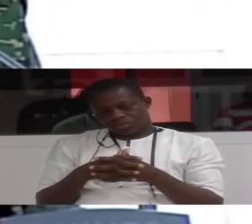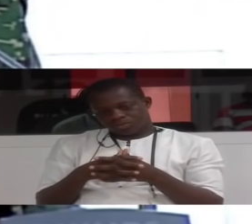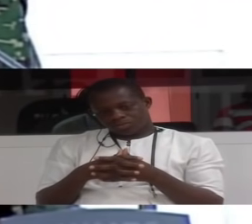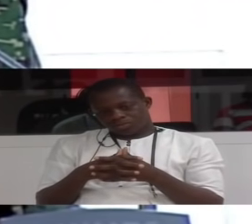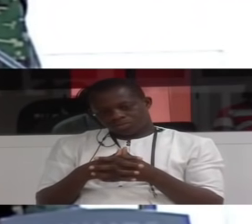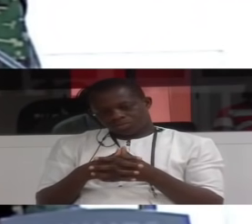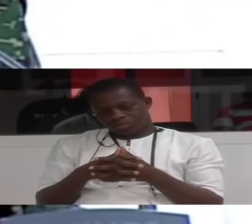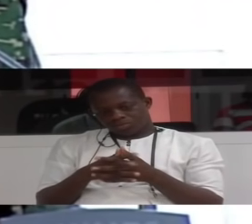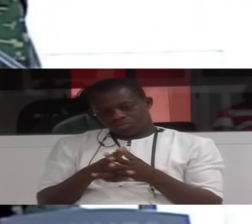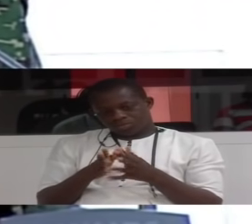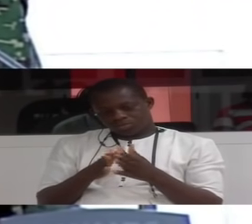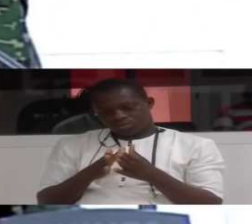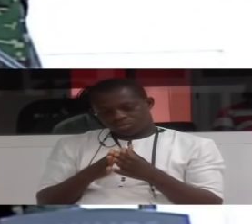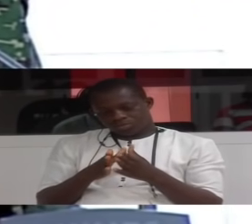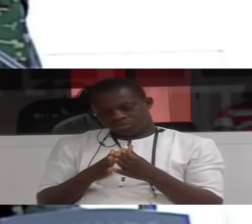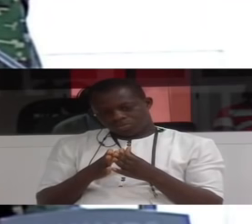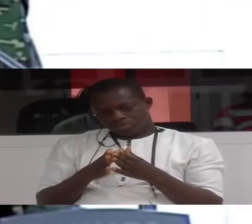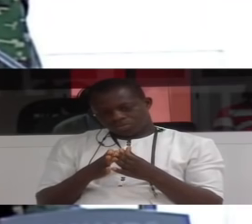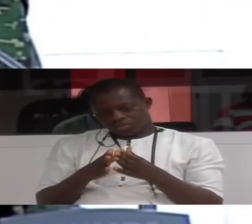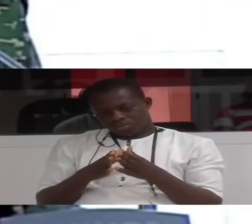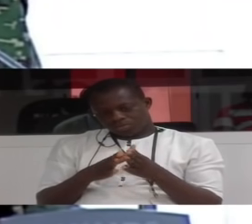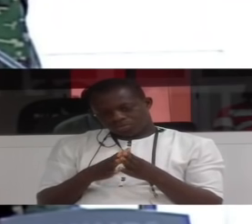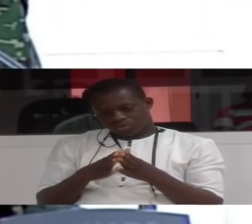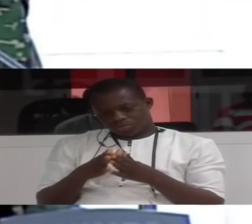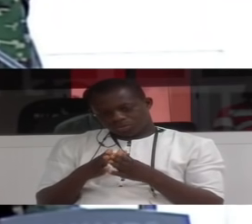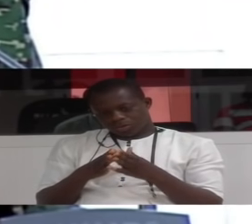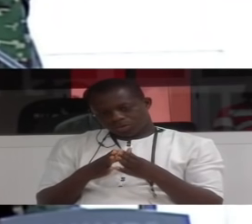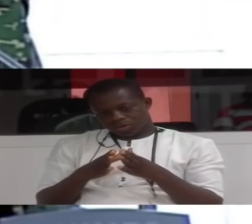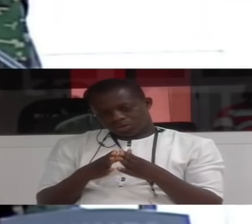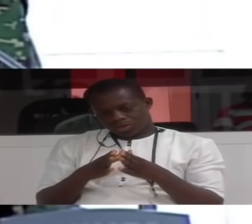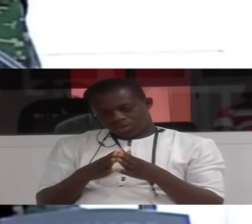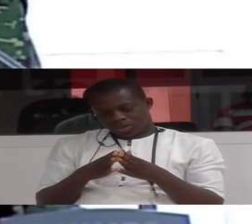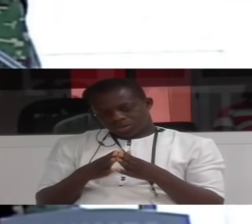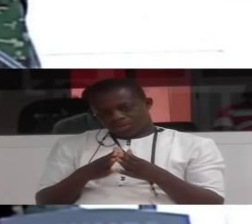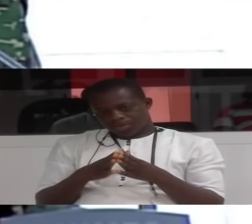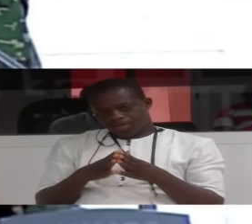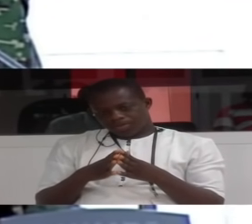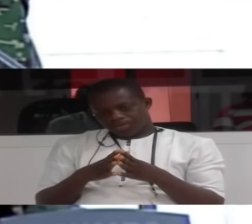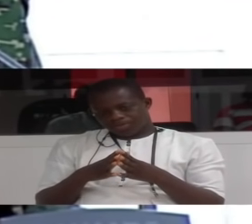talking to the investigators, and I believe he's a native of Kanilai.